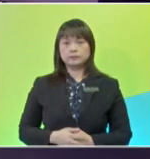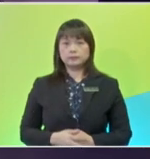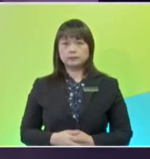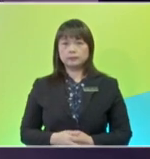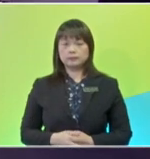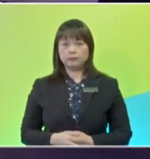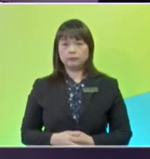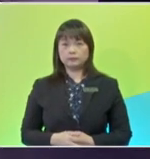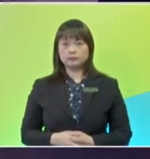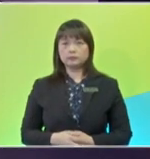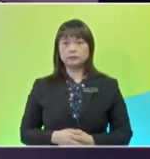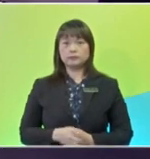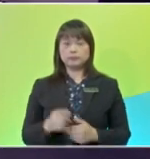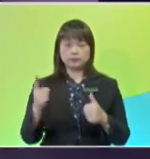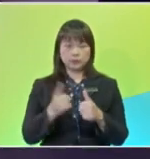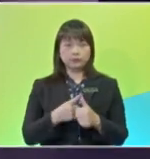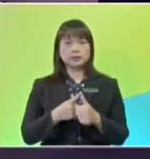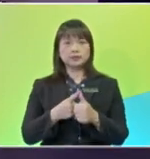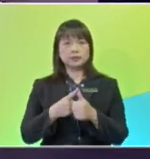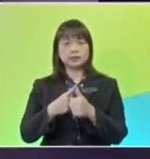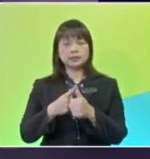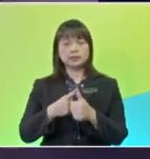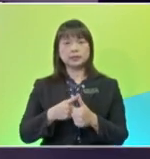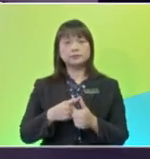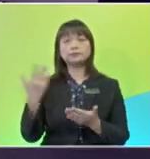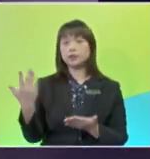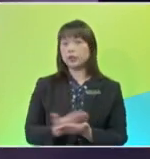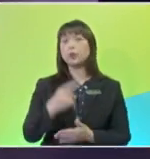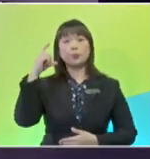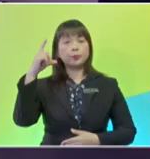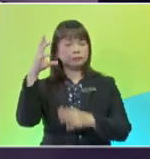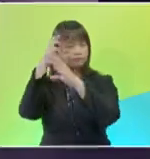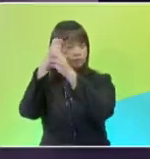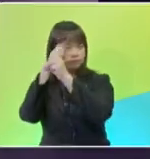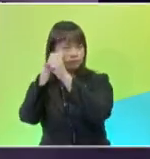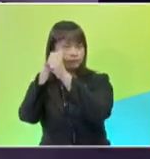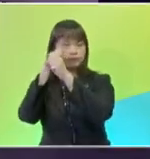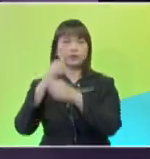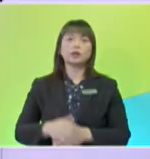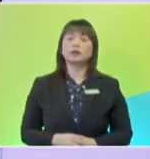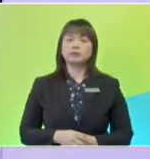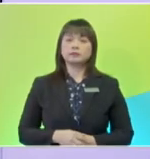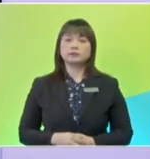new moon. Yes. Okay. So the new moon is in between the sun and the earth.